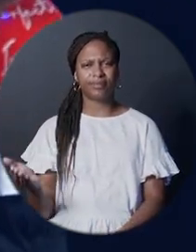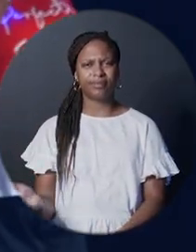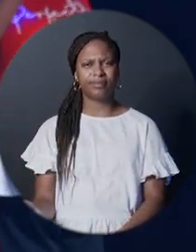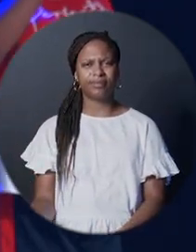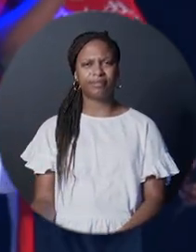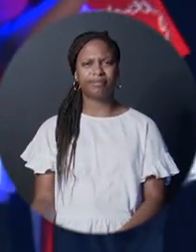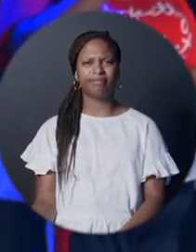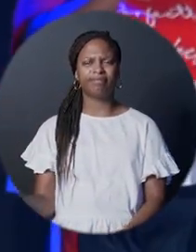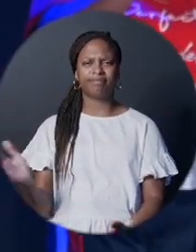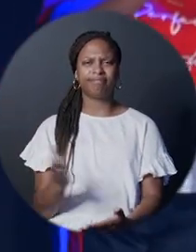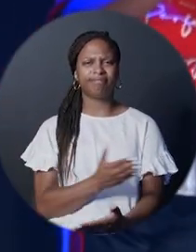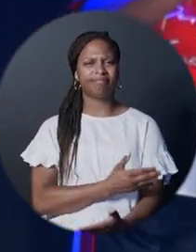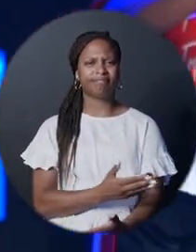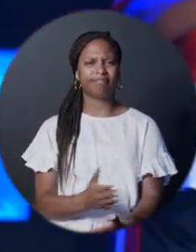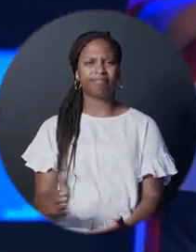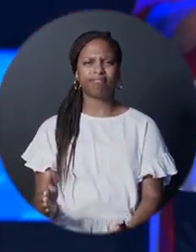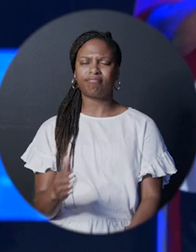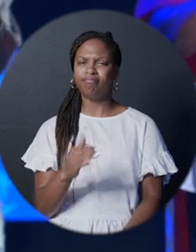on you.